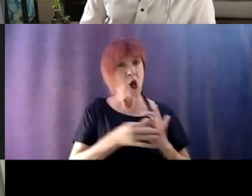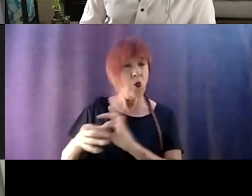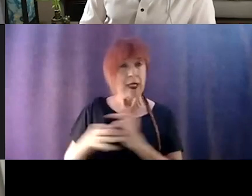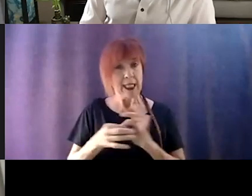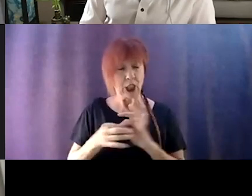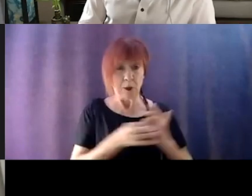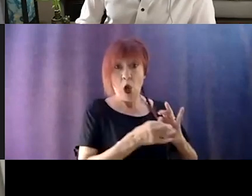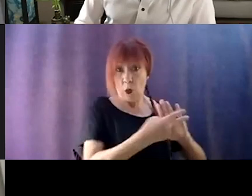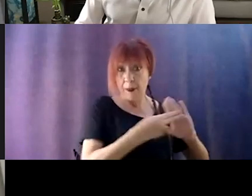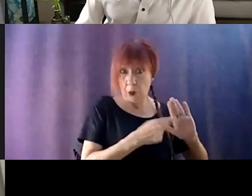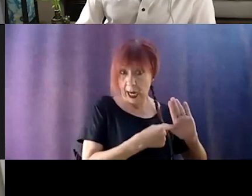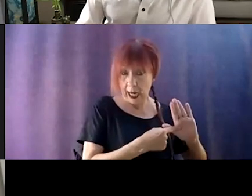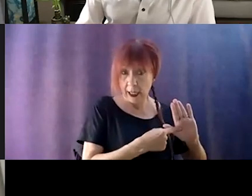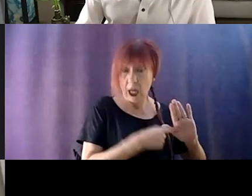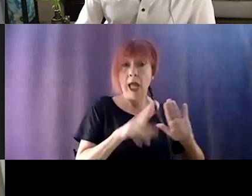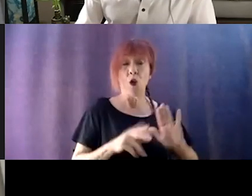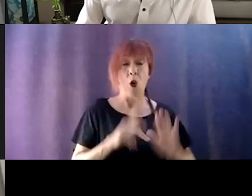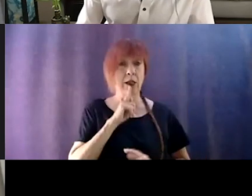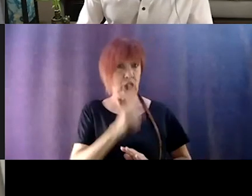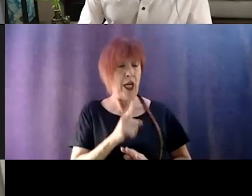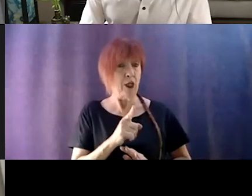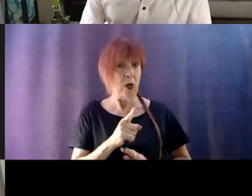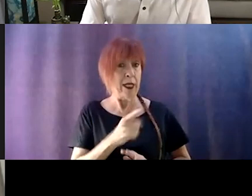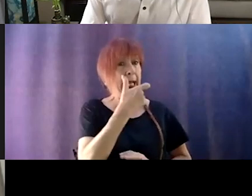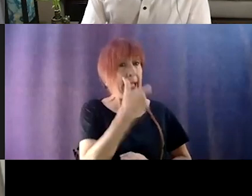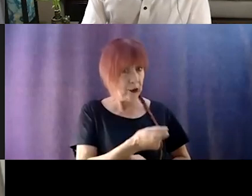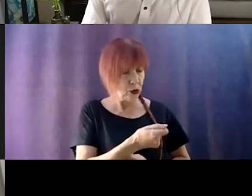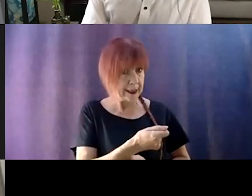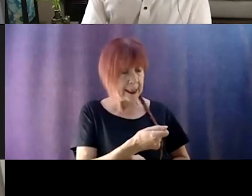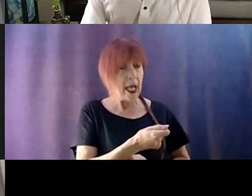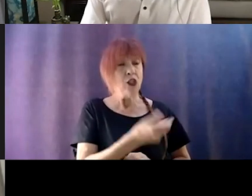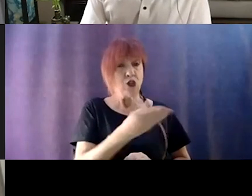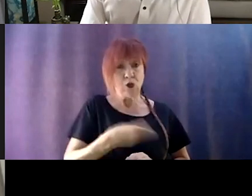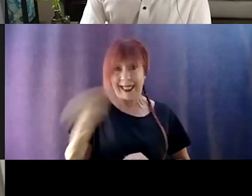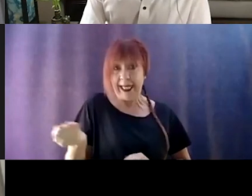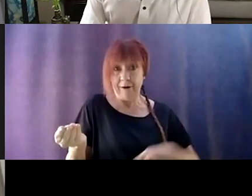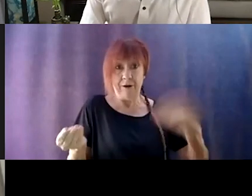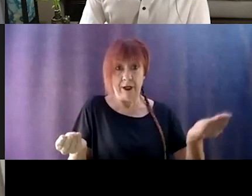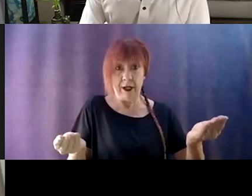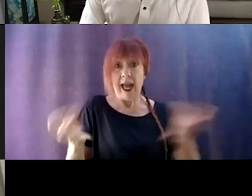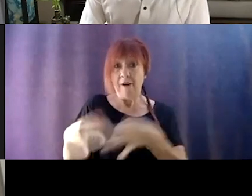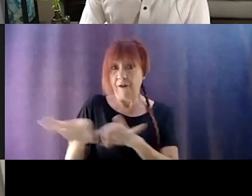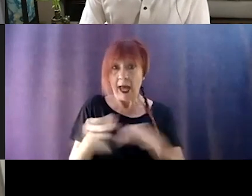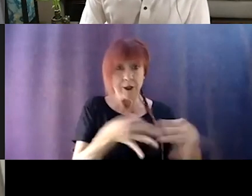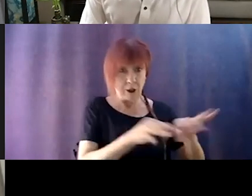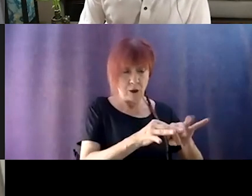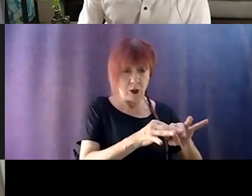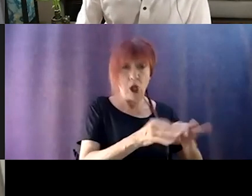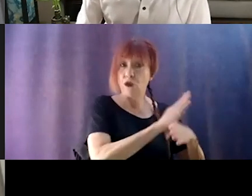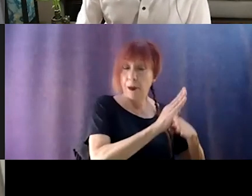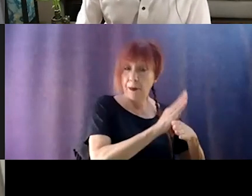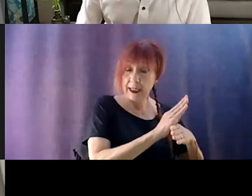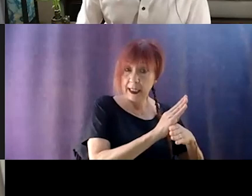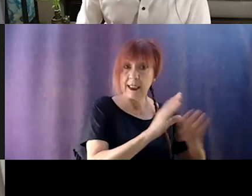brand, your genuine interest to give value back to the community and to that company, and your content creation capabilities, which is